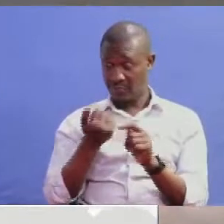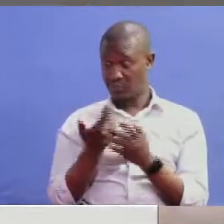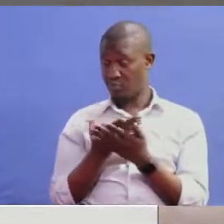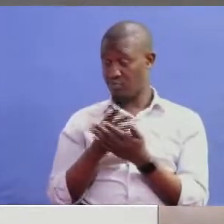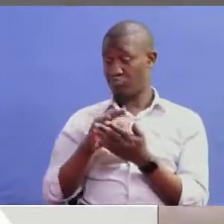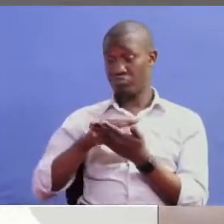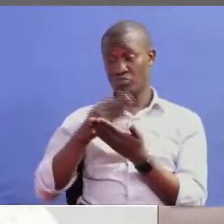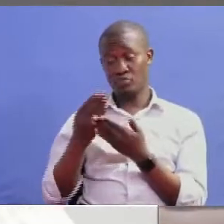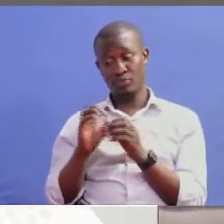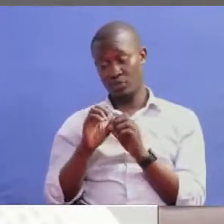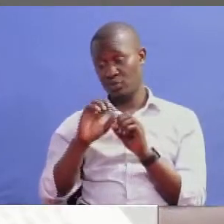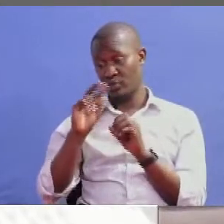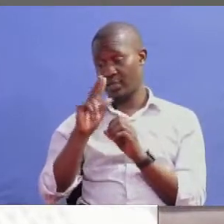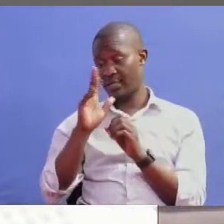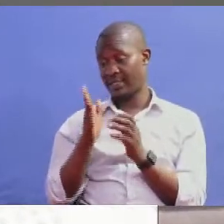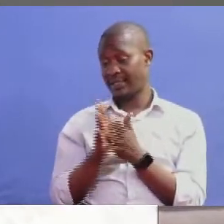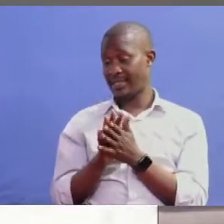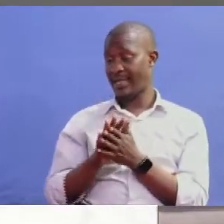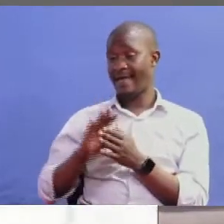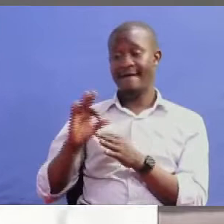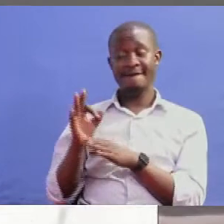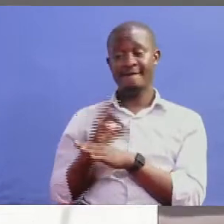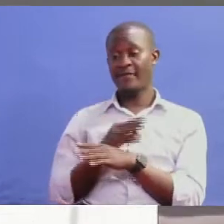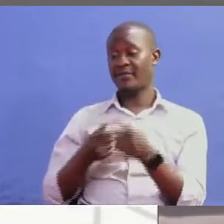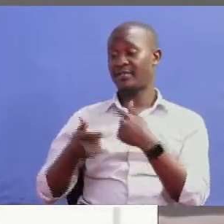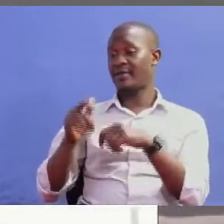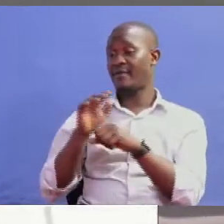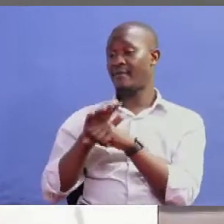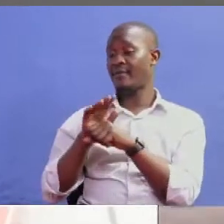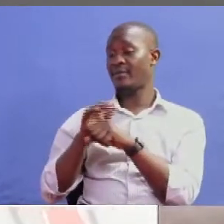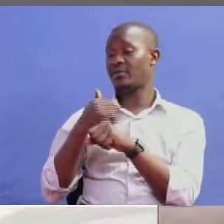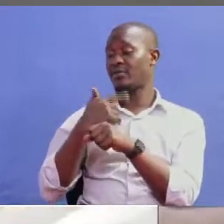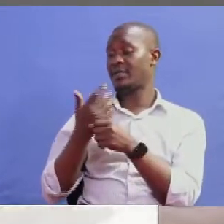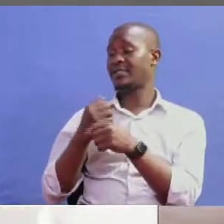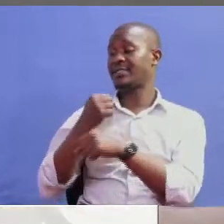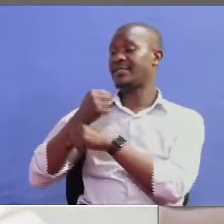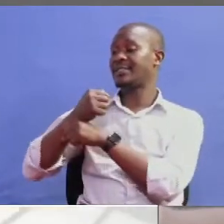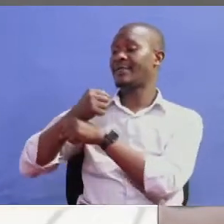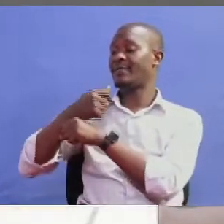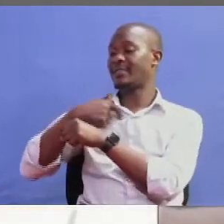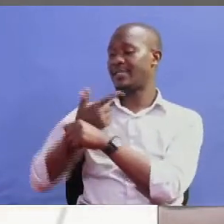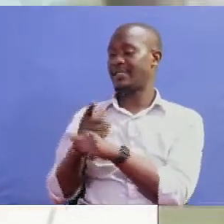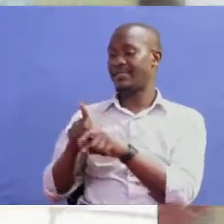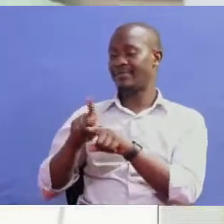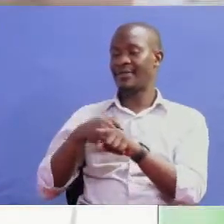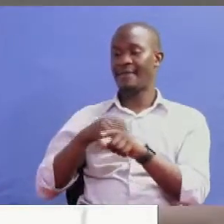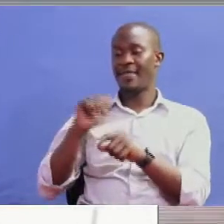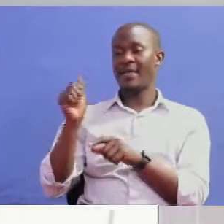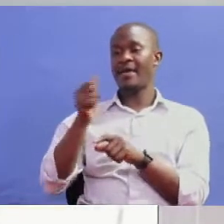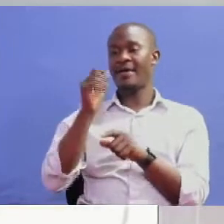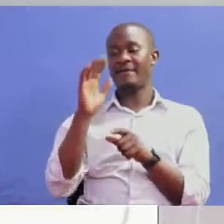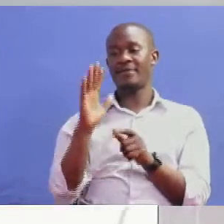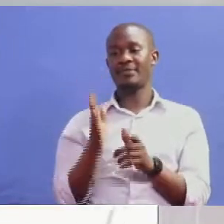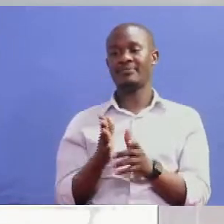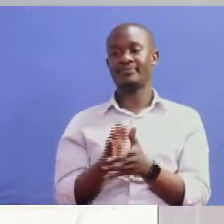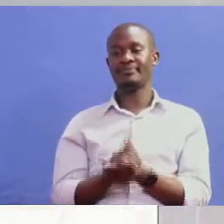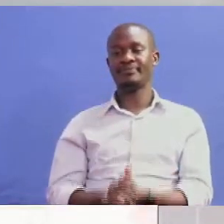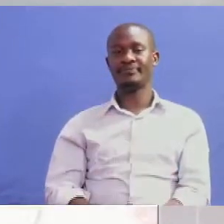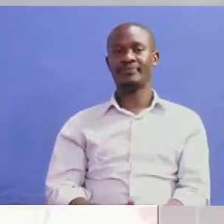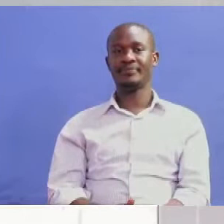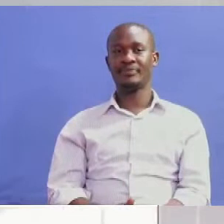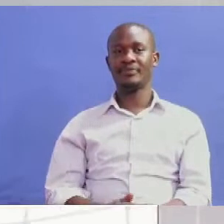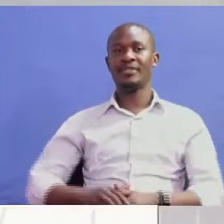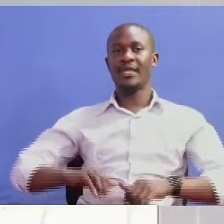wote. So mafans tukikuja home wakuje kwa wingi sana wa support Starlet kama venye na support Harambee Stars. So